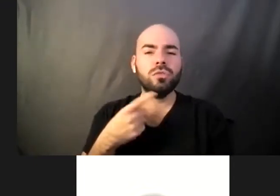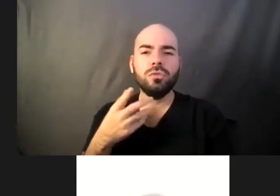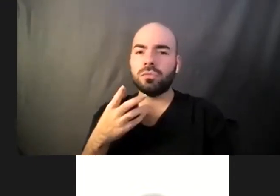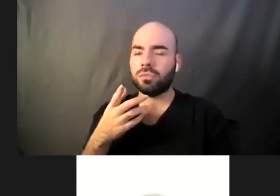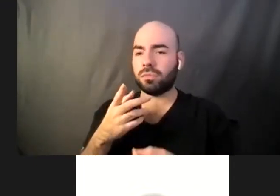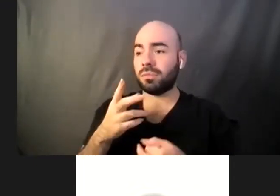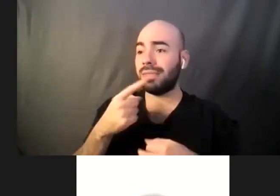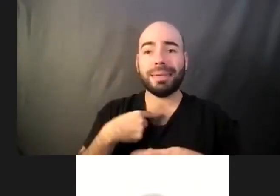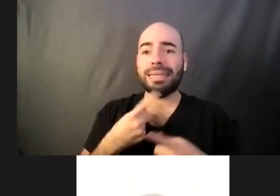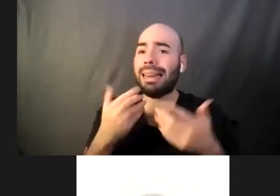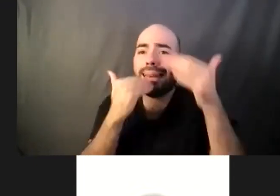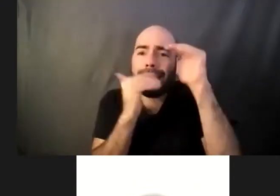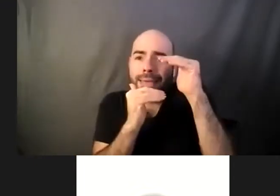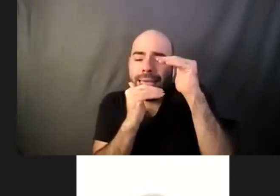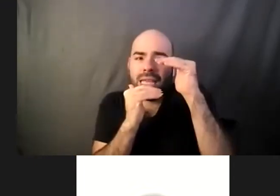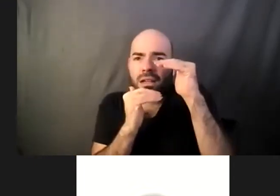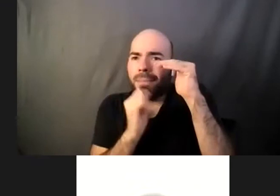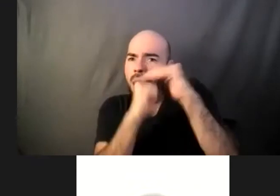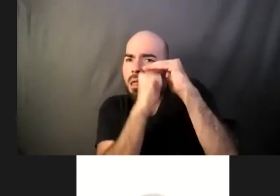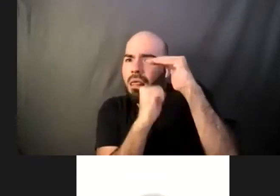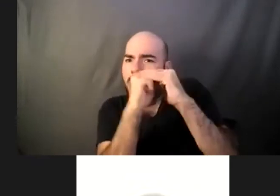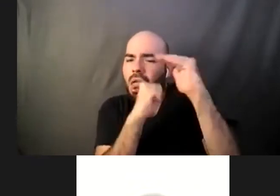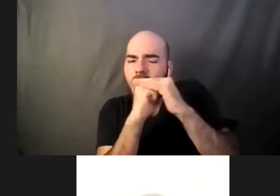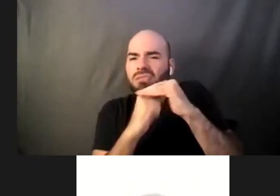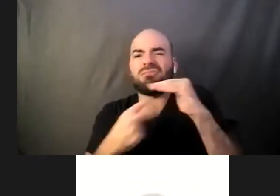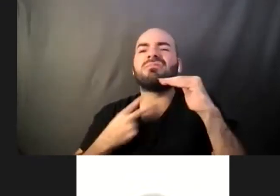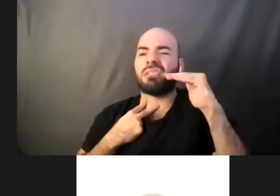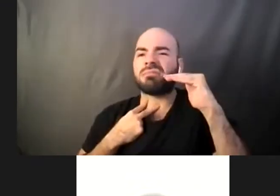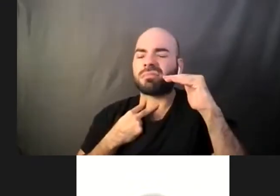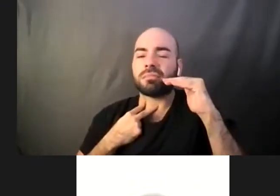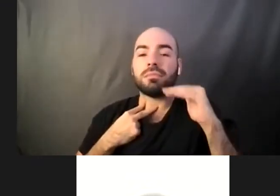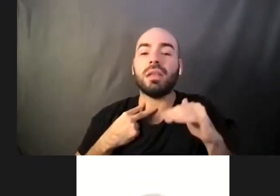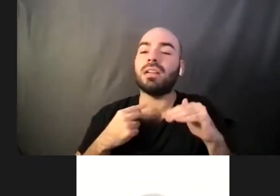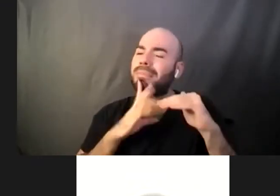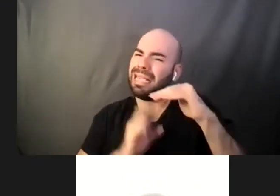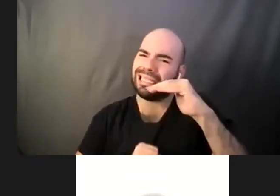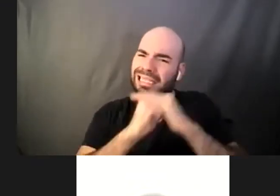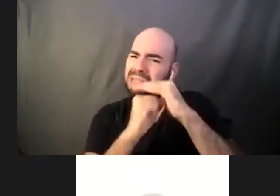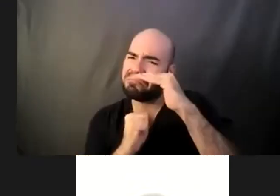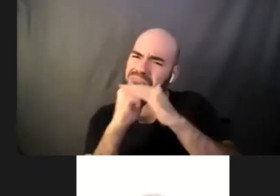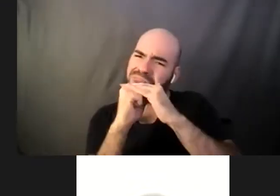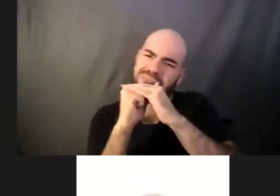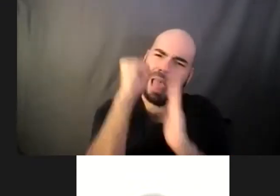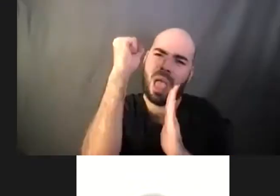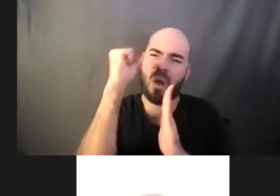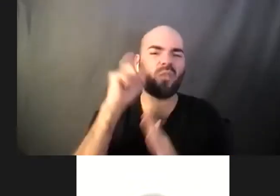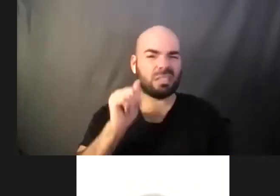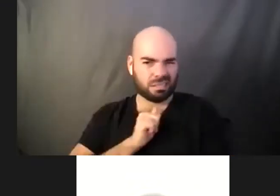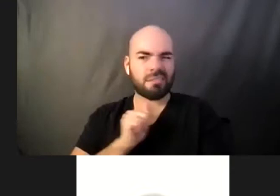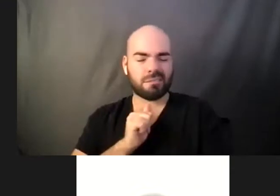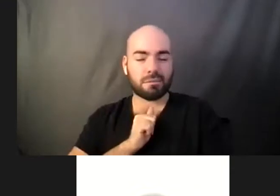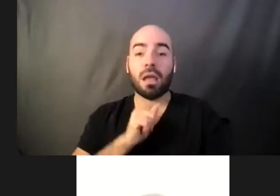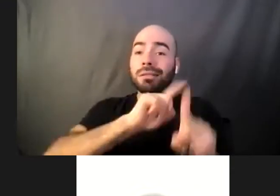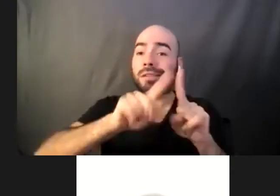in and you're not allowed to go outside that box. So it was a lot about me breaking through those gender roles for myself and setting goals